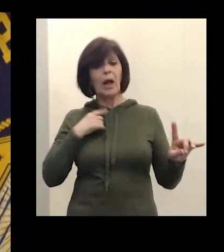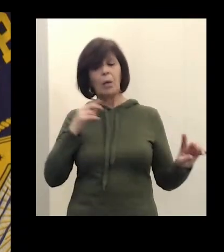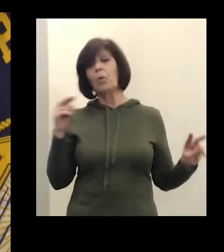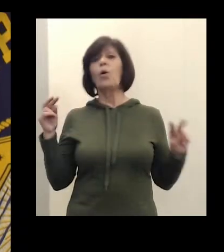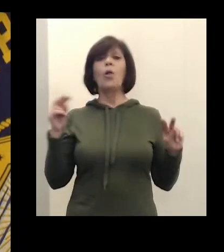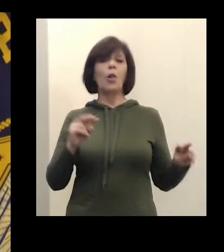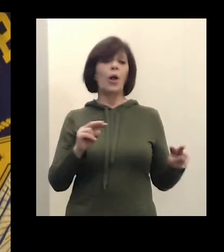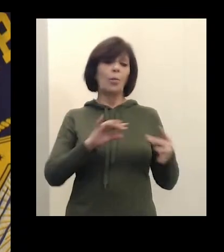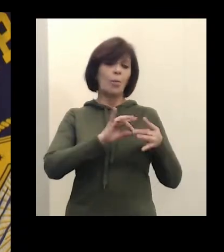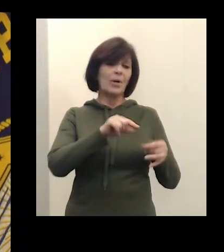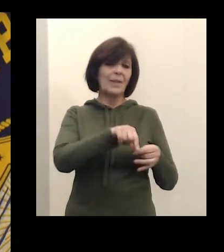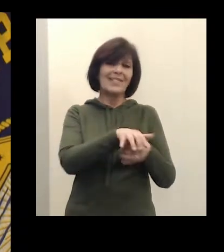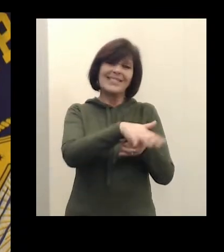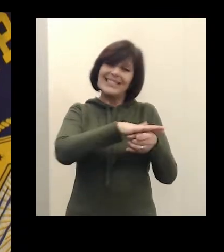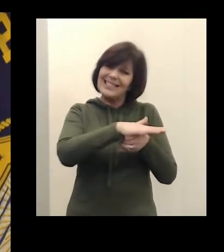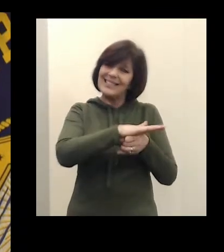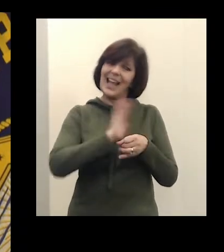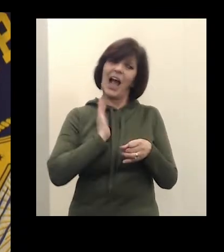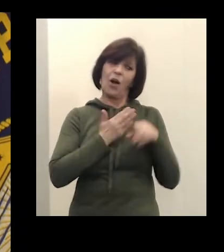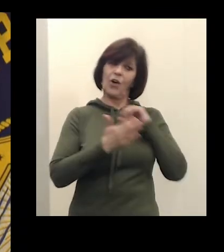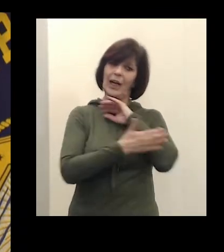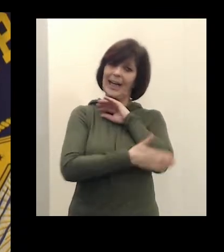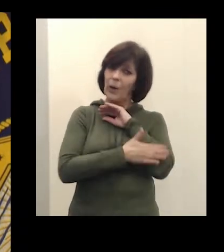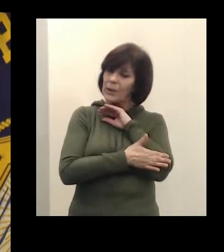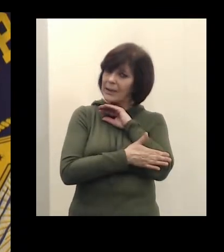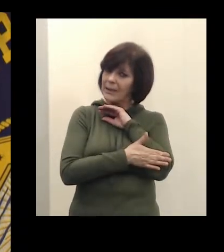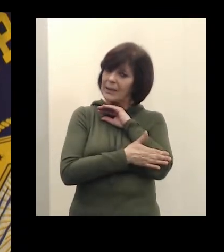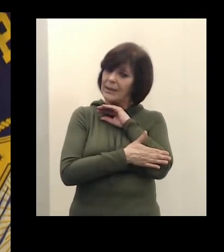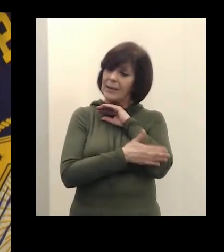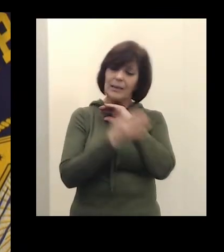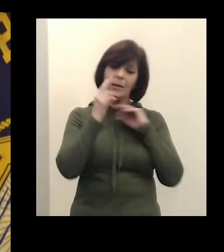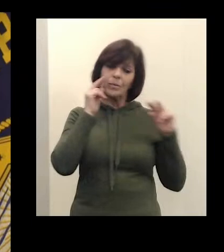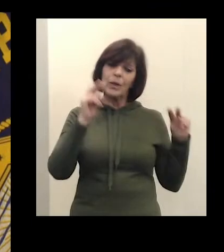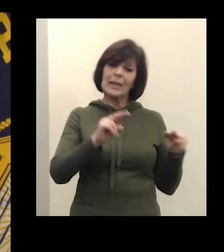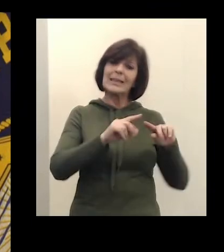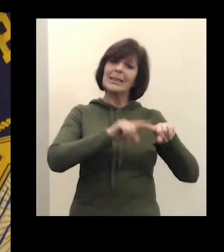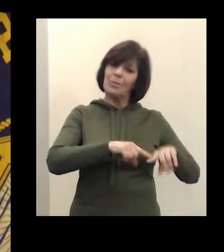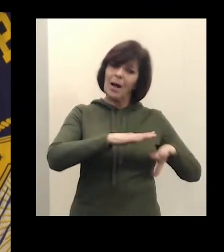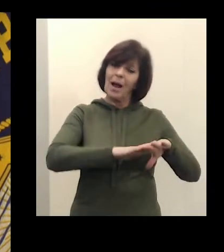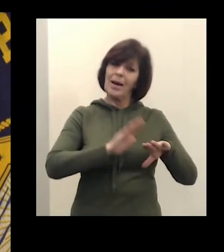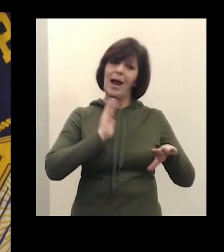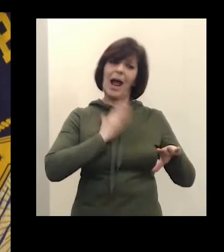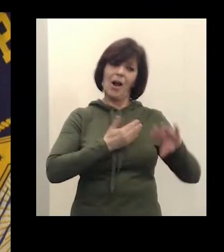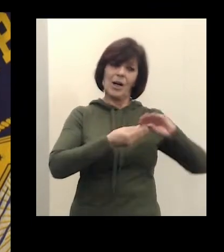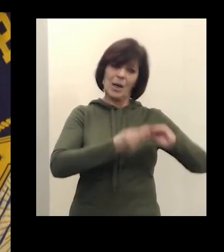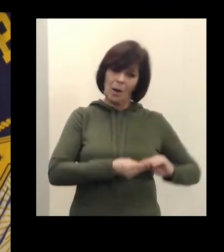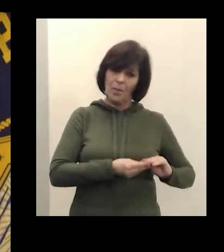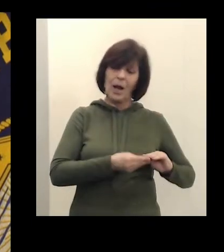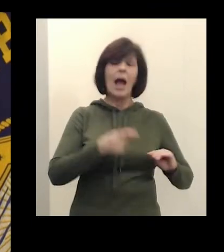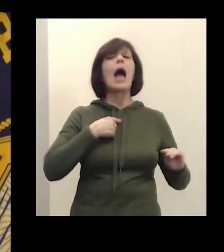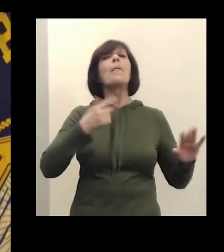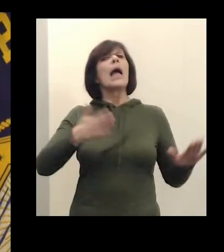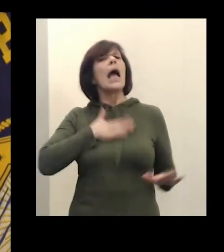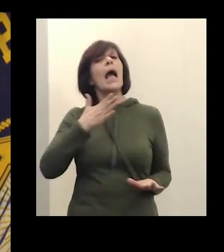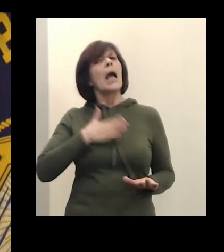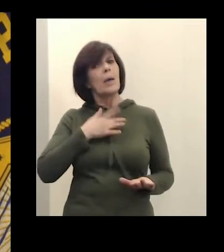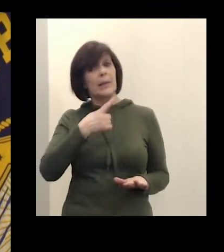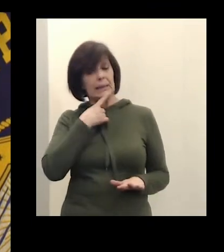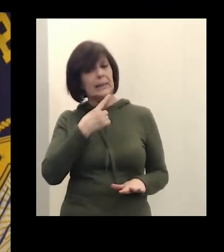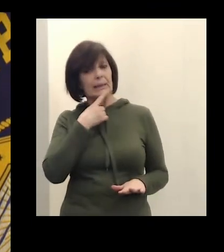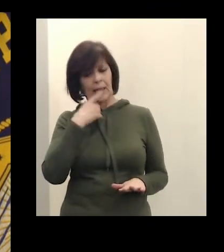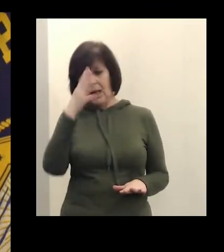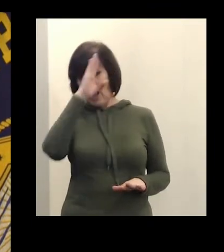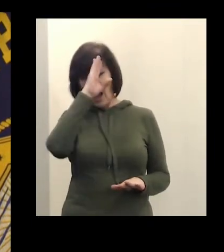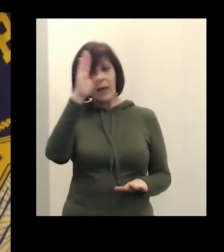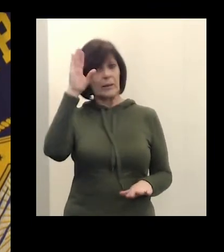to our county, and we'll be continuing to look at it as it pertains to our county. As I say, I'm happy to say that our hospitalizations with